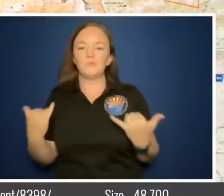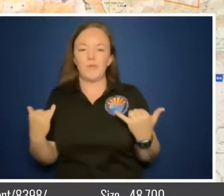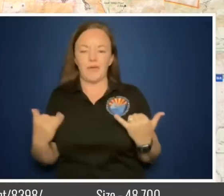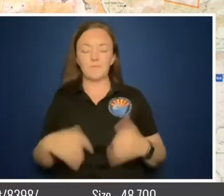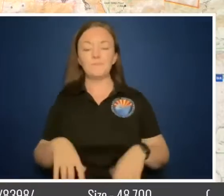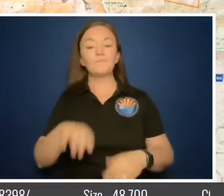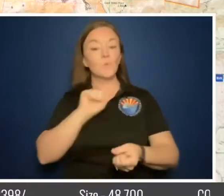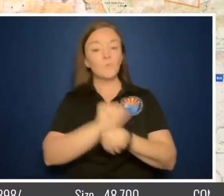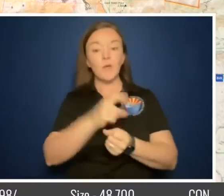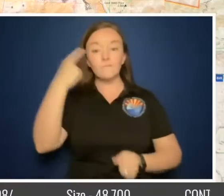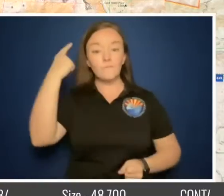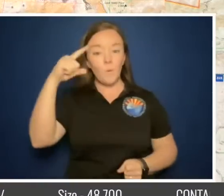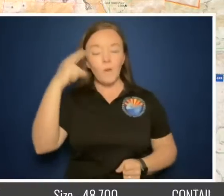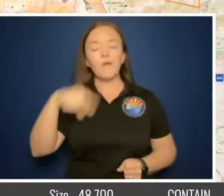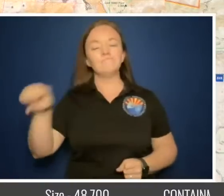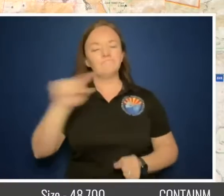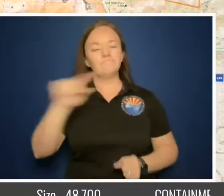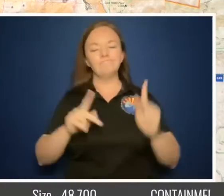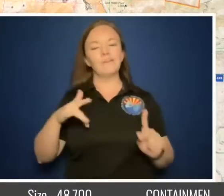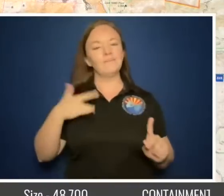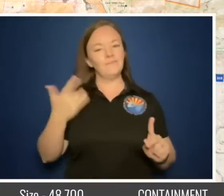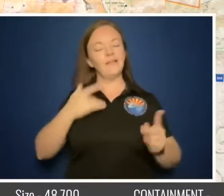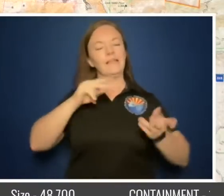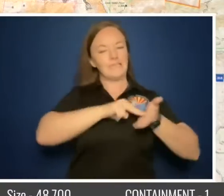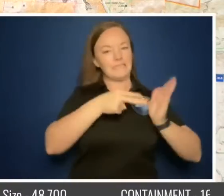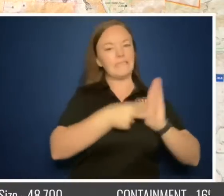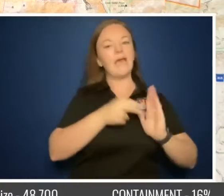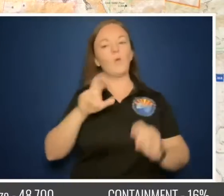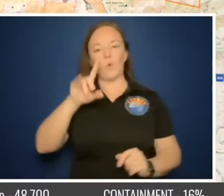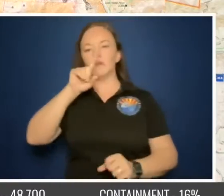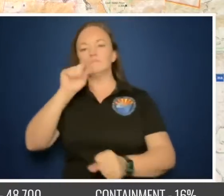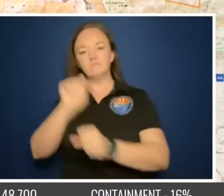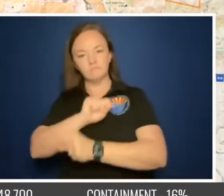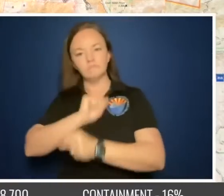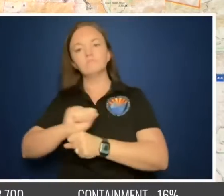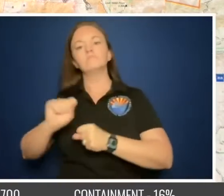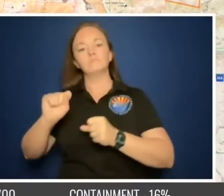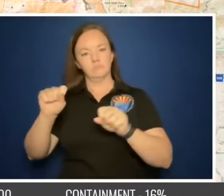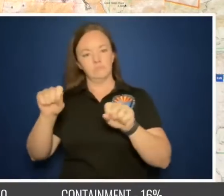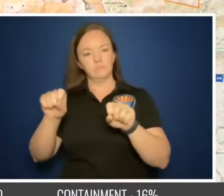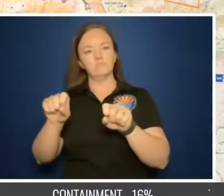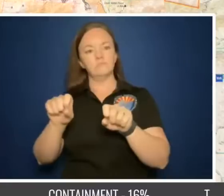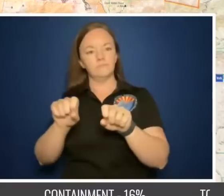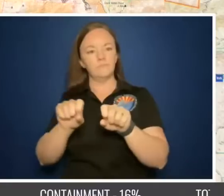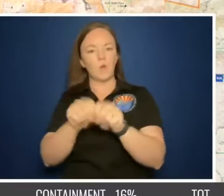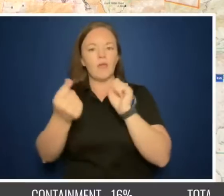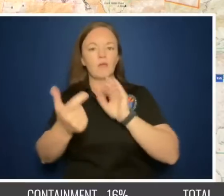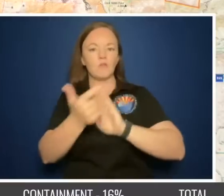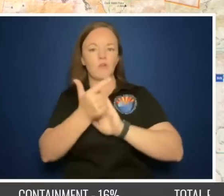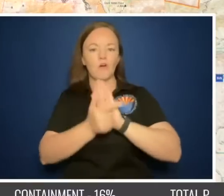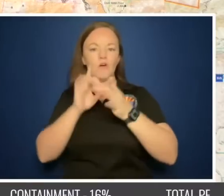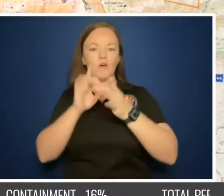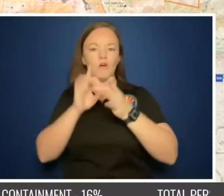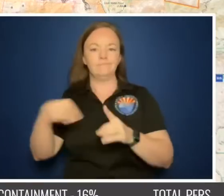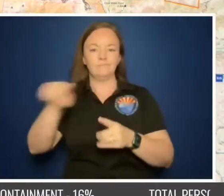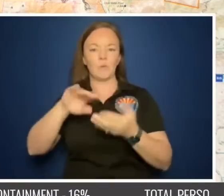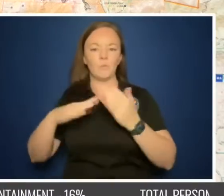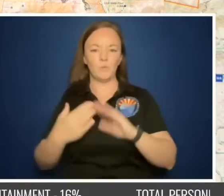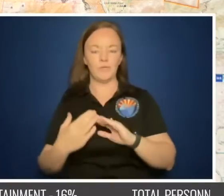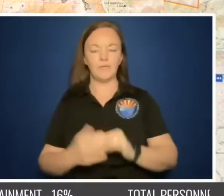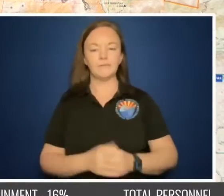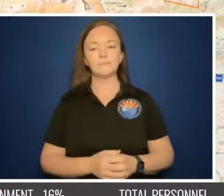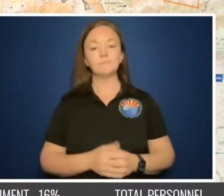believe to be either intent or actually victimizing our community. As far as public information goes,